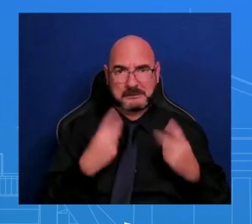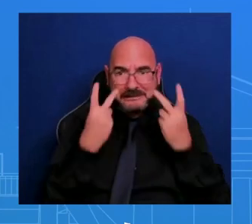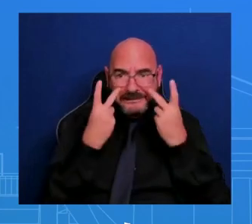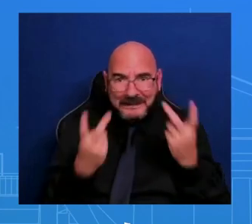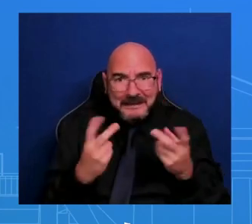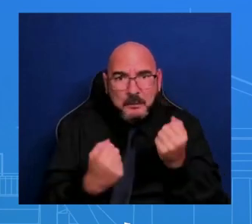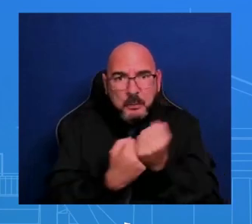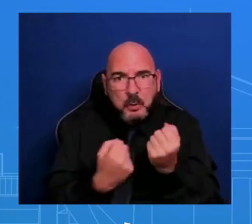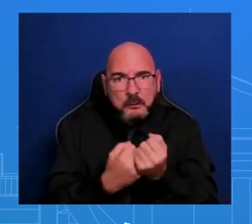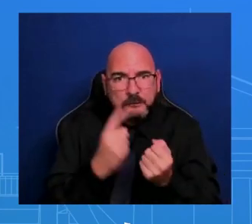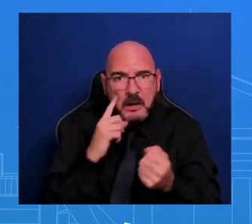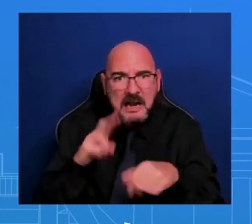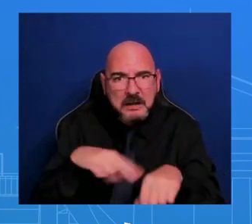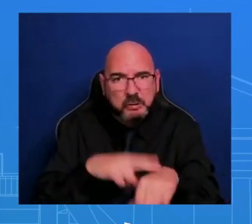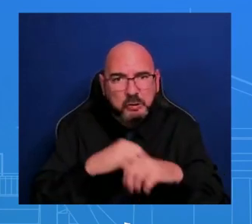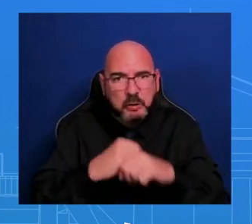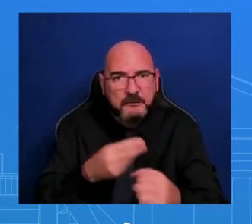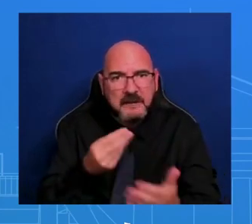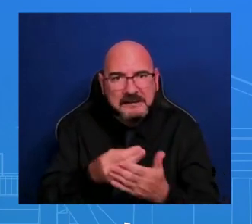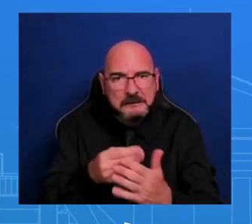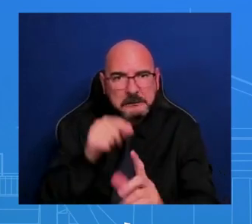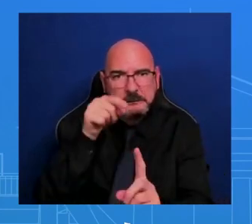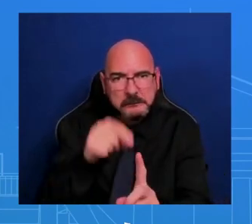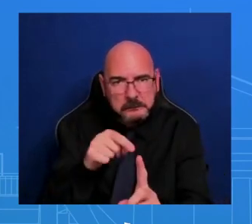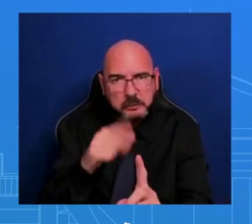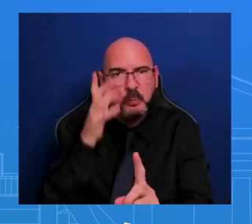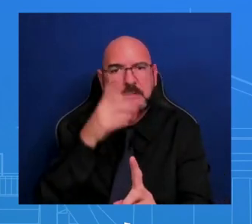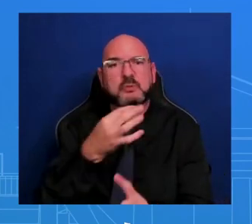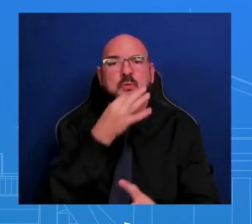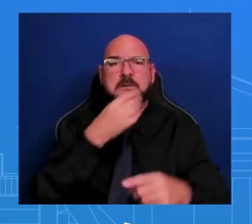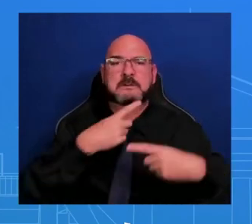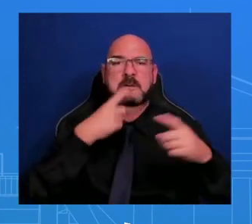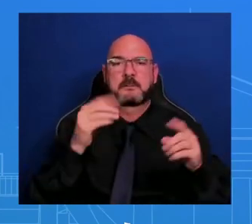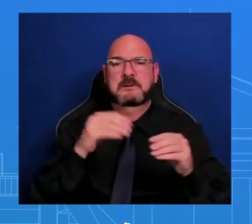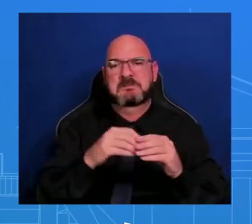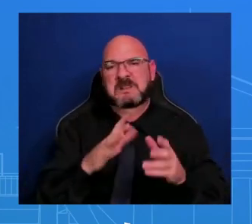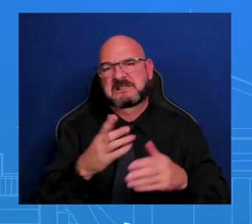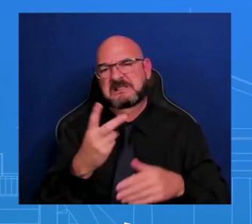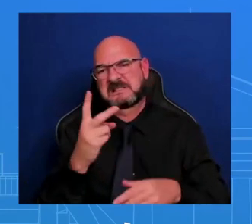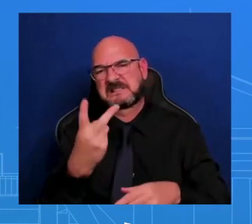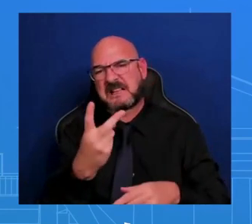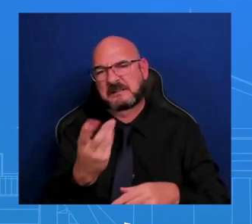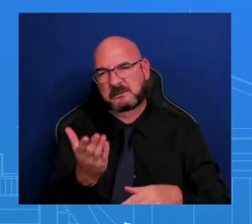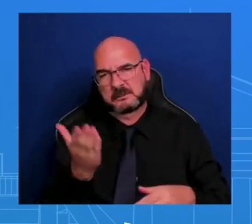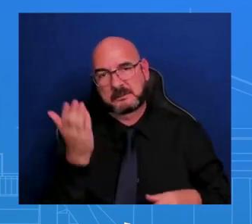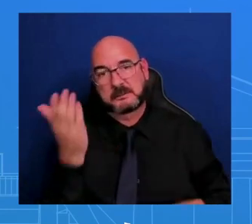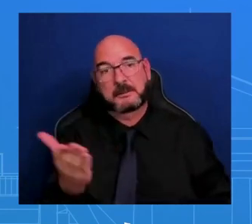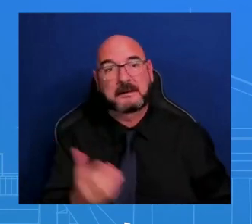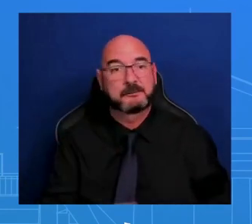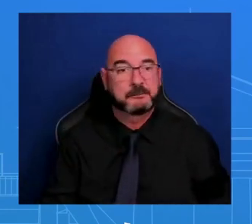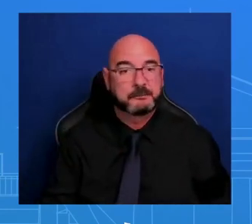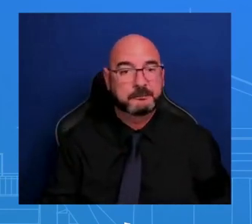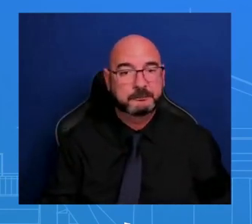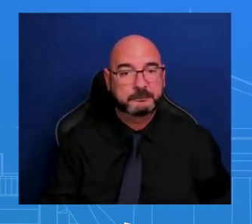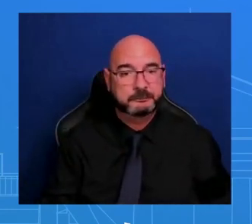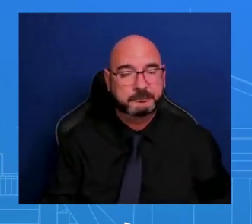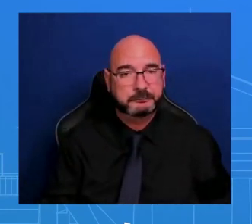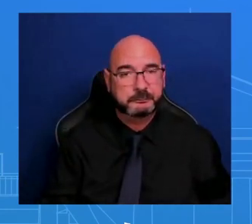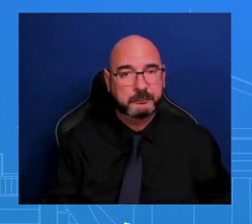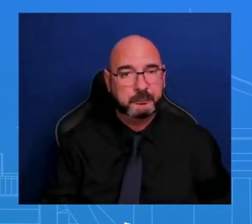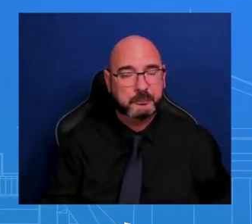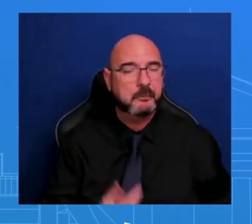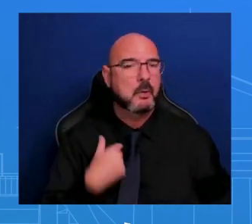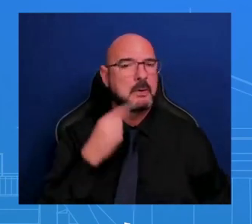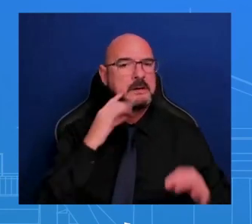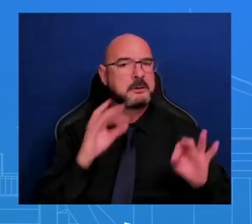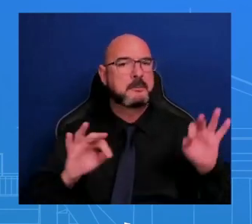to be announcing our domestic supplemental. Look, we think it's important that the House Republicans get their affairs in order so that we can continue to